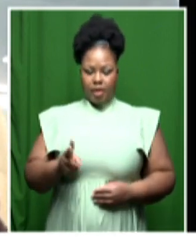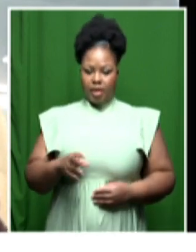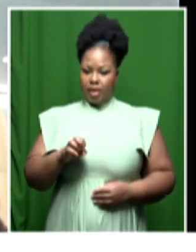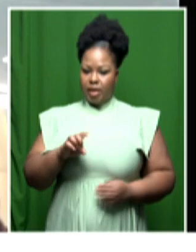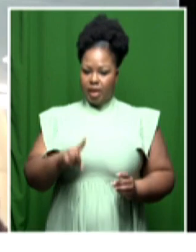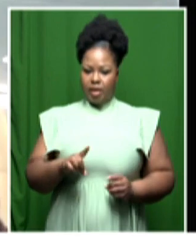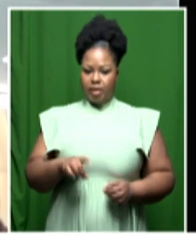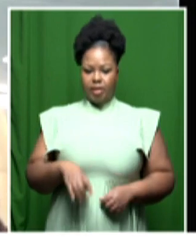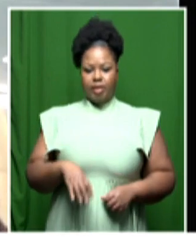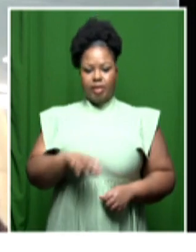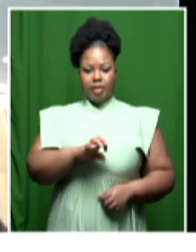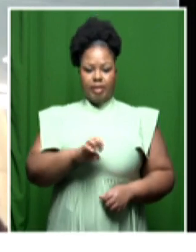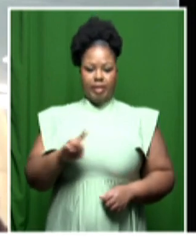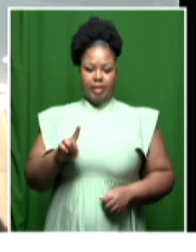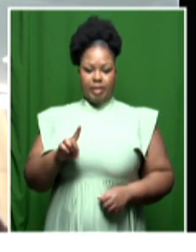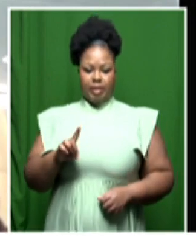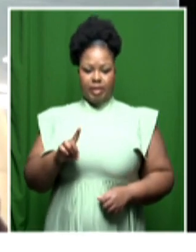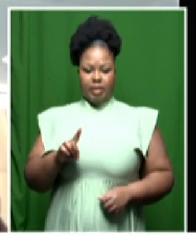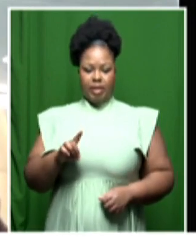EdForAll spelled as